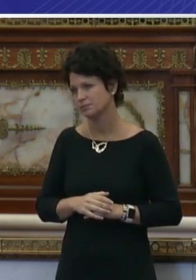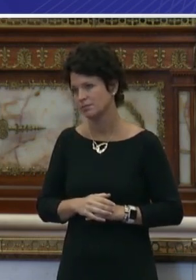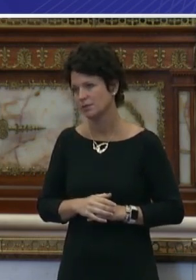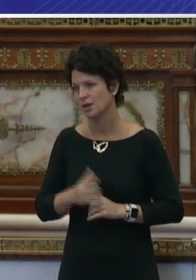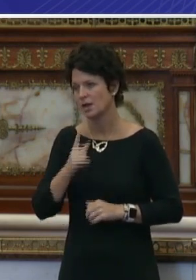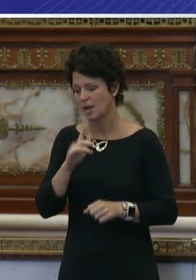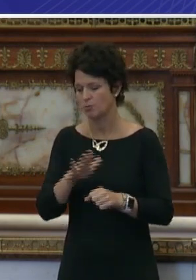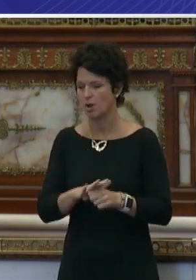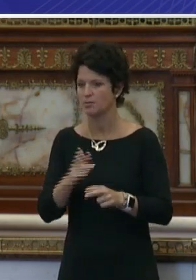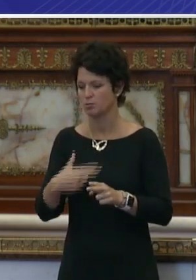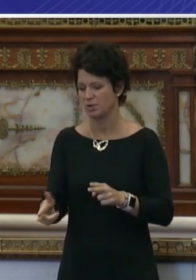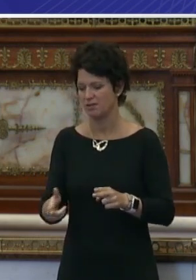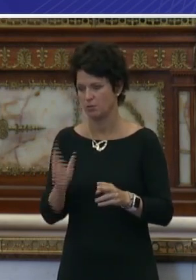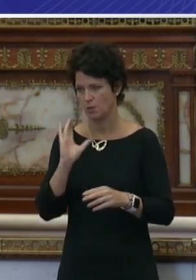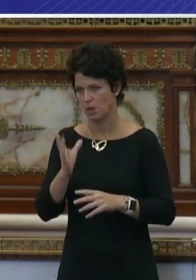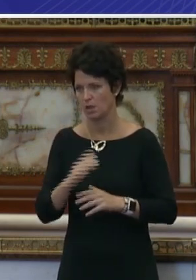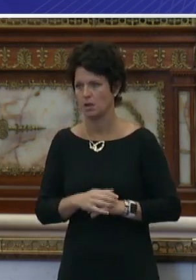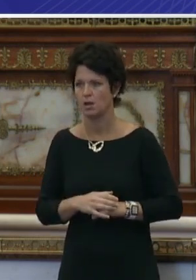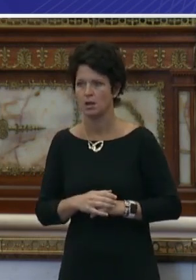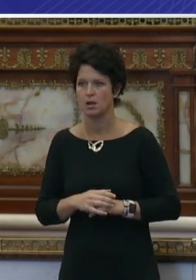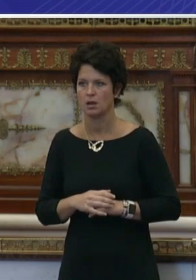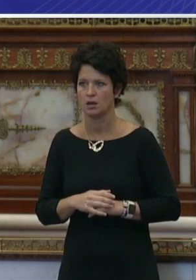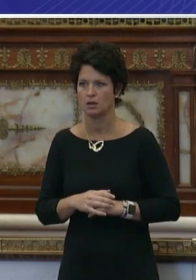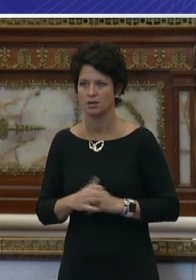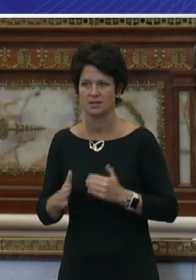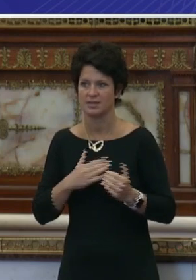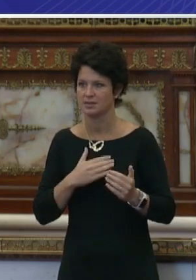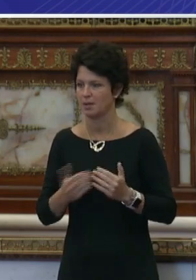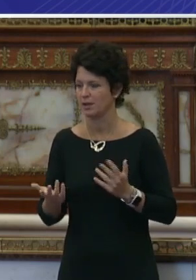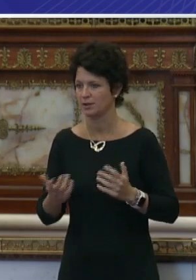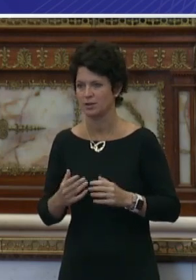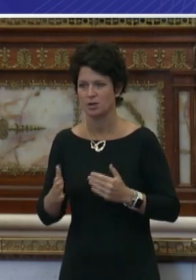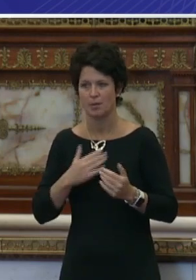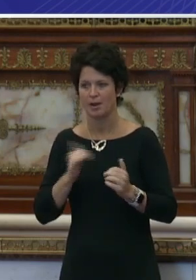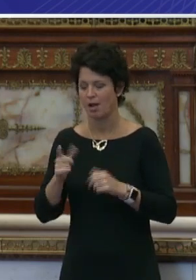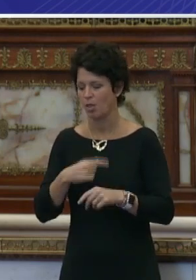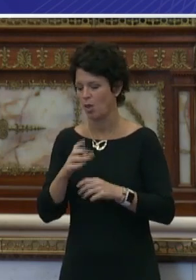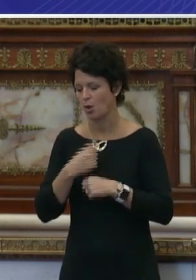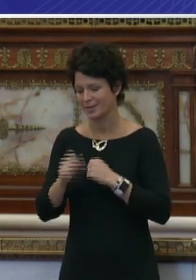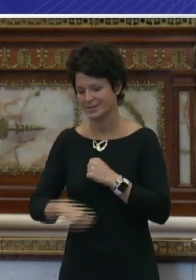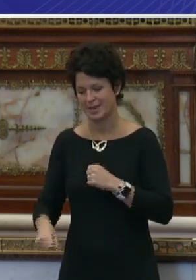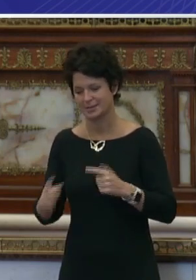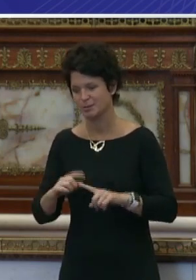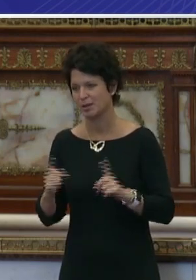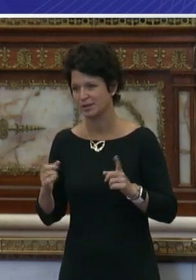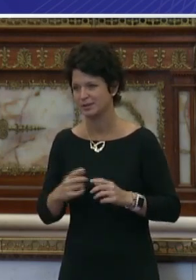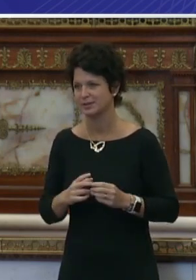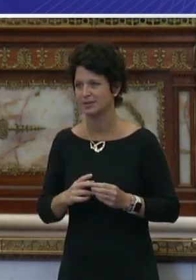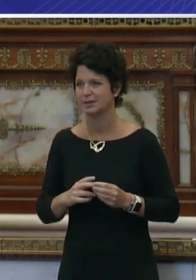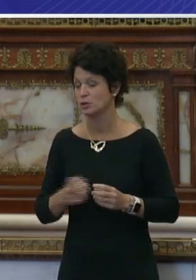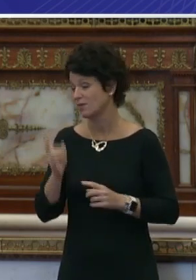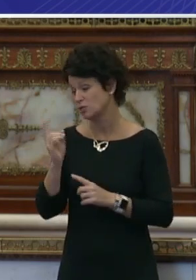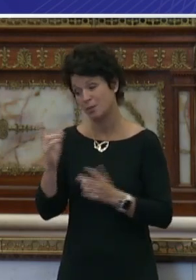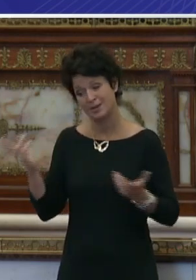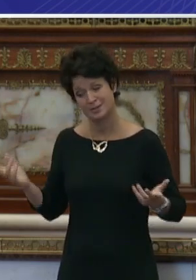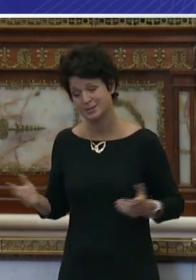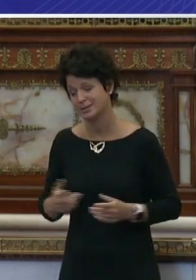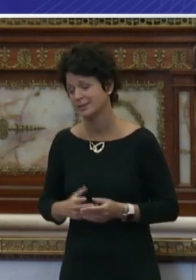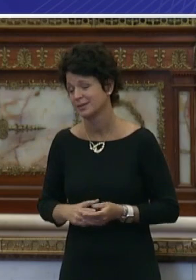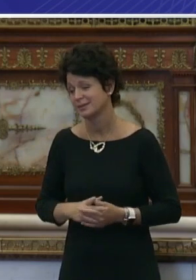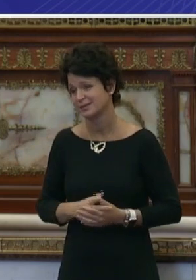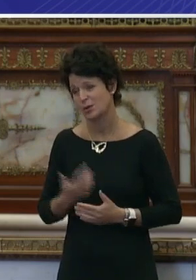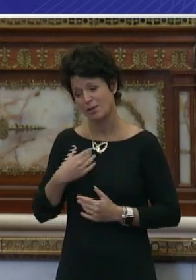I promise to be brief. No matter how long it takes? No matter how long it takes. But I've been told... We got 2